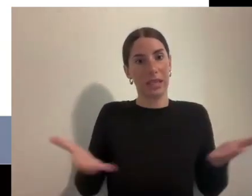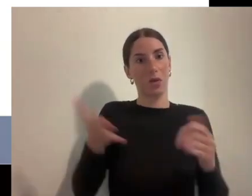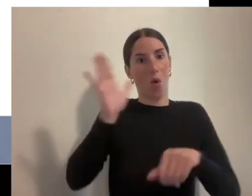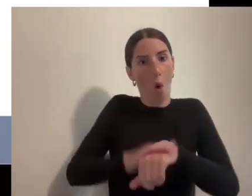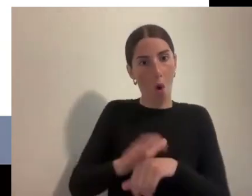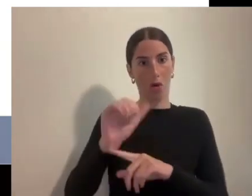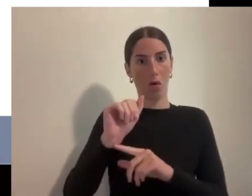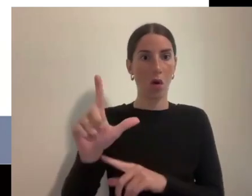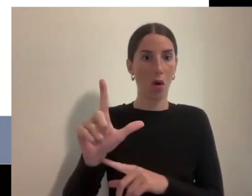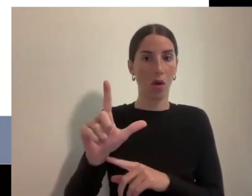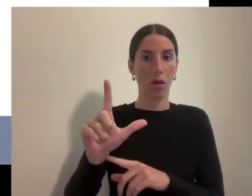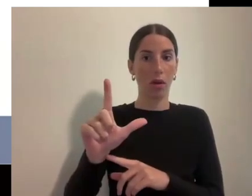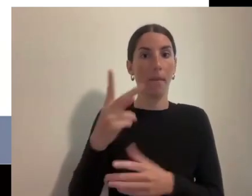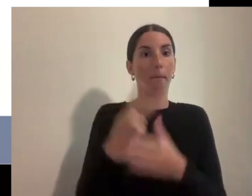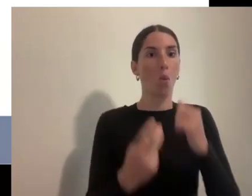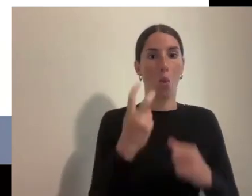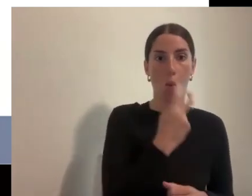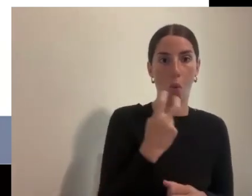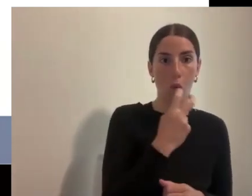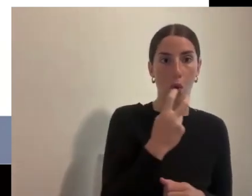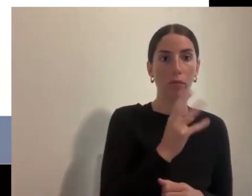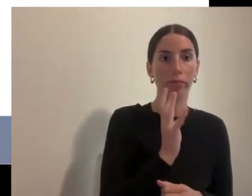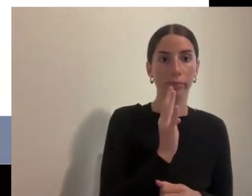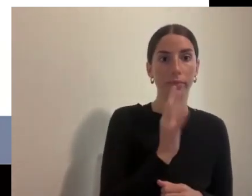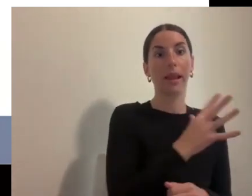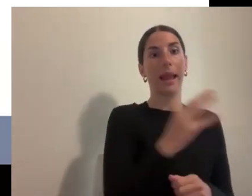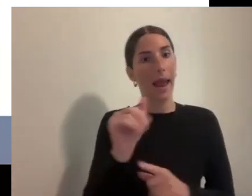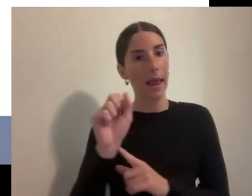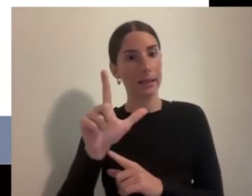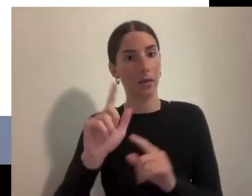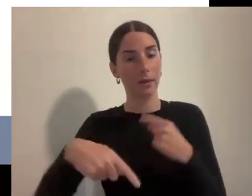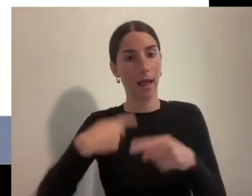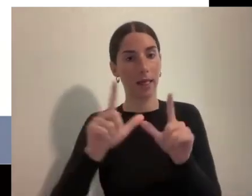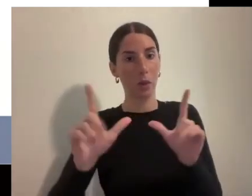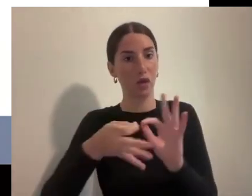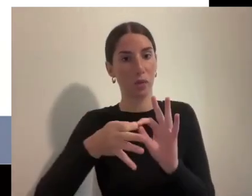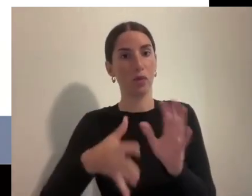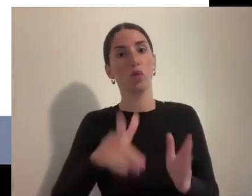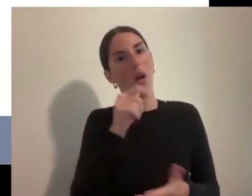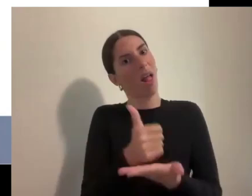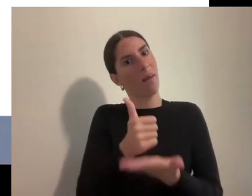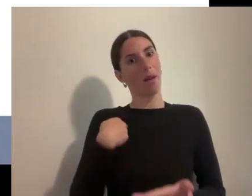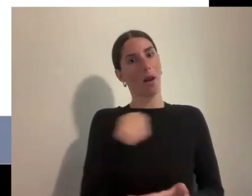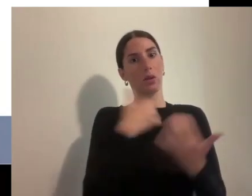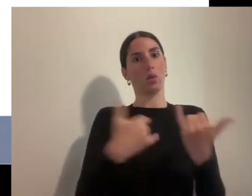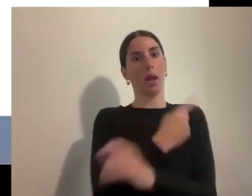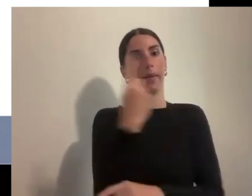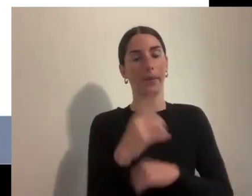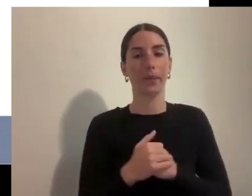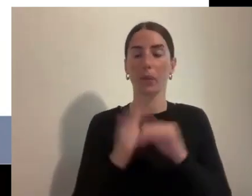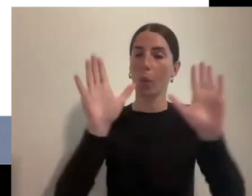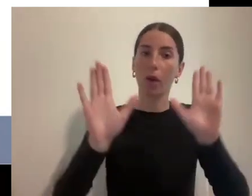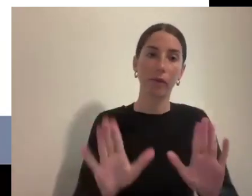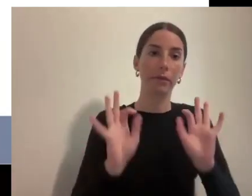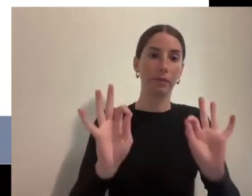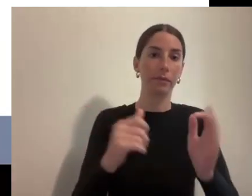today, both oral and ASL interpreters who are helping us today. Wonderful. Well,